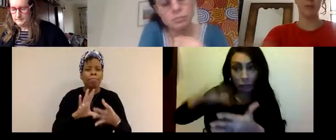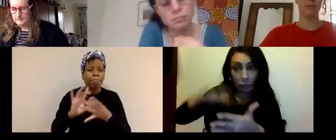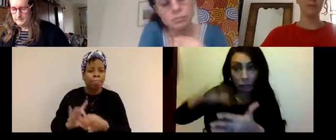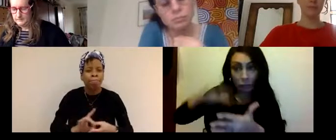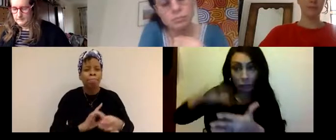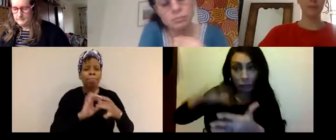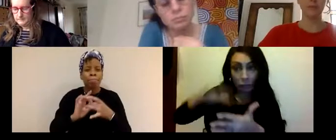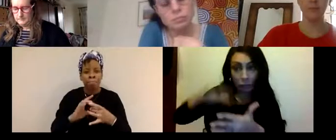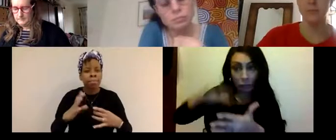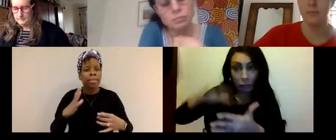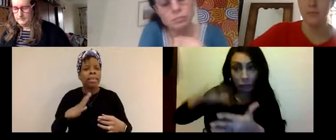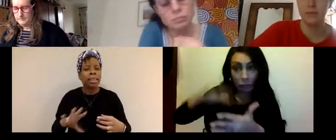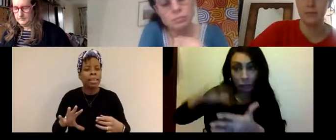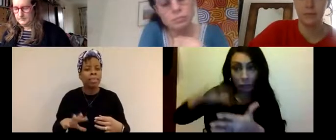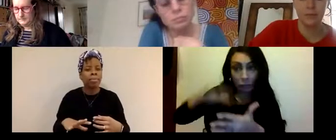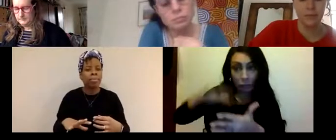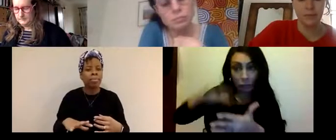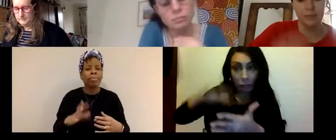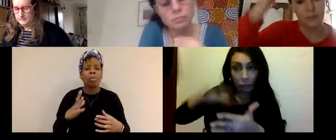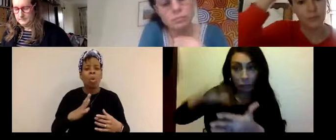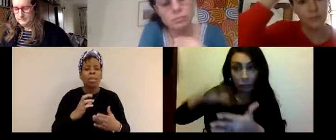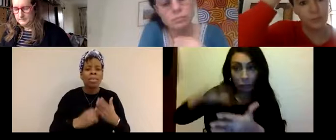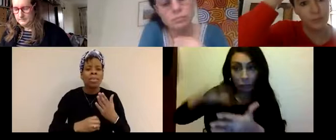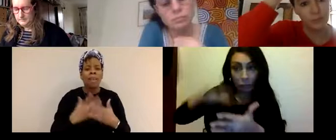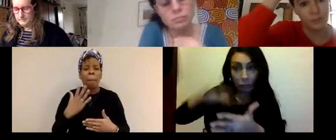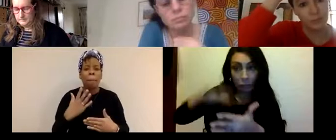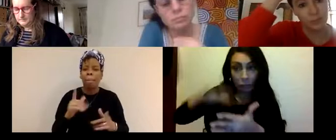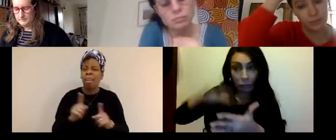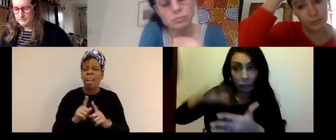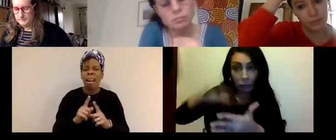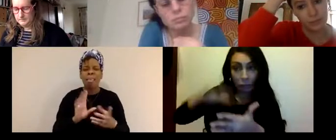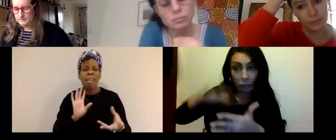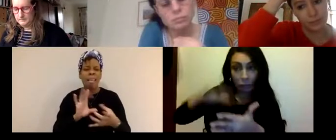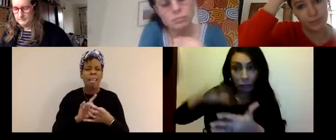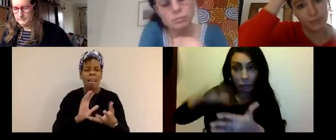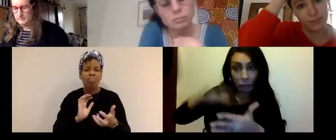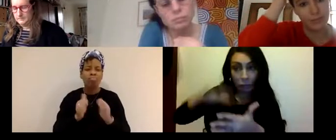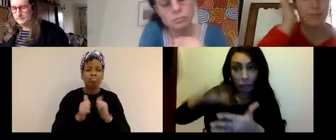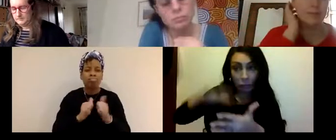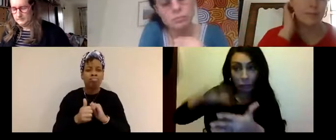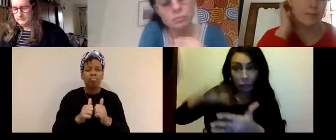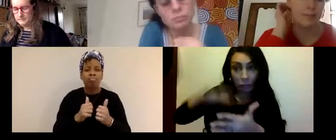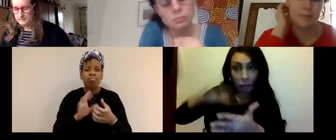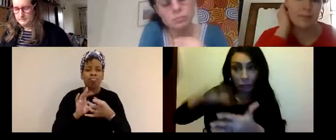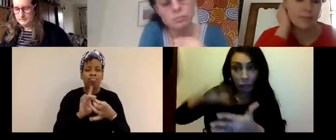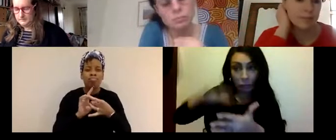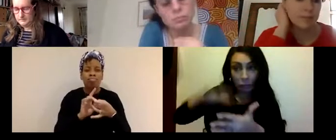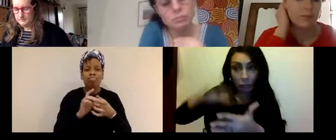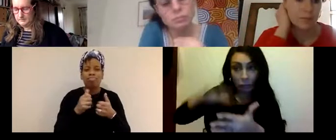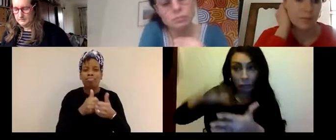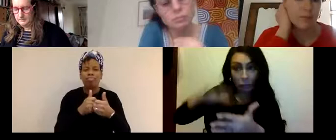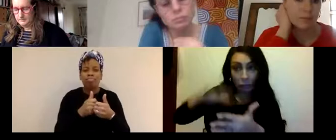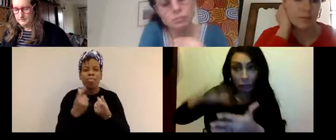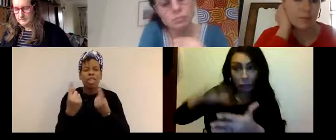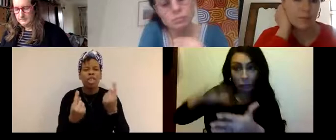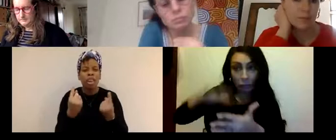and hopefully developing a kind of friendship with the course and a supportive group, so that we'd hope